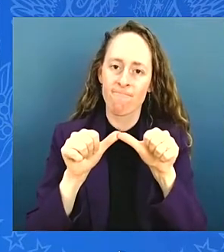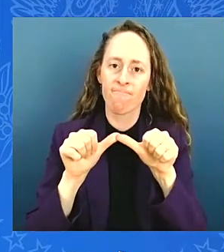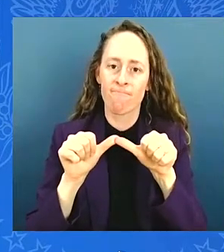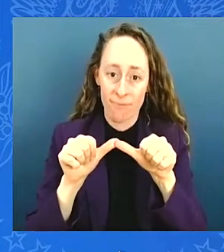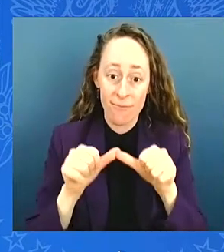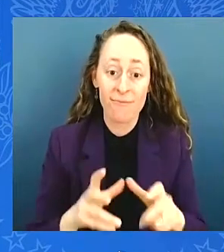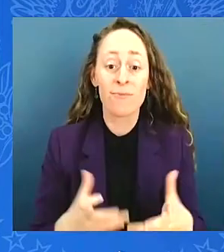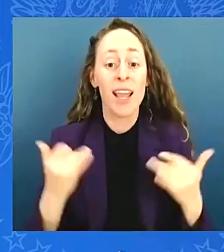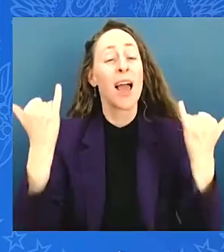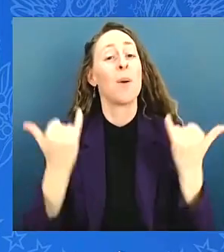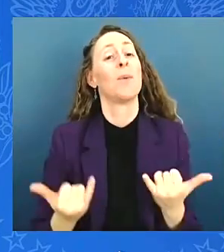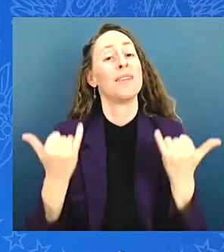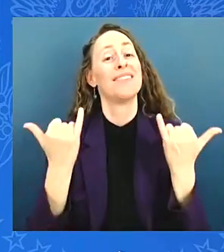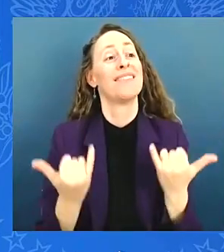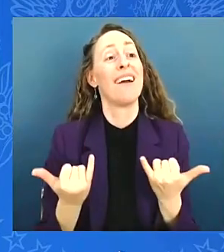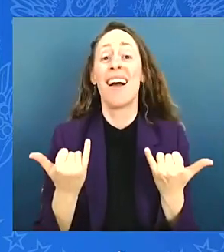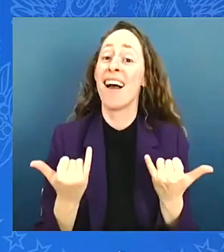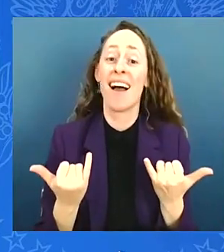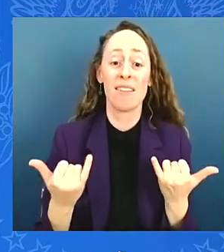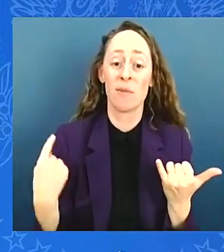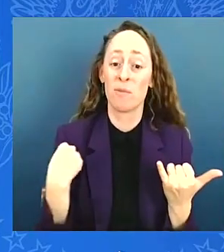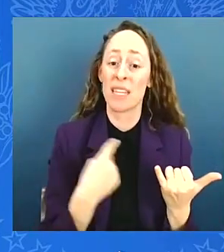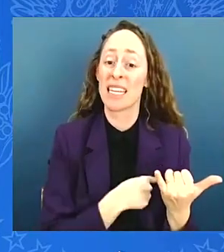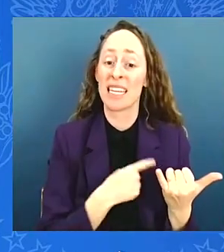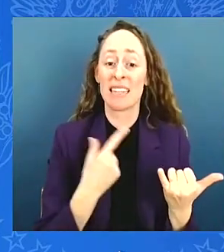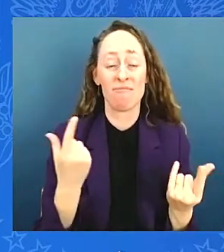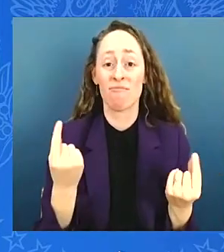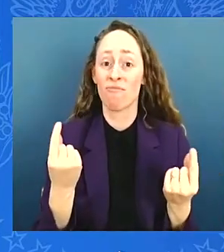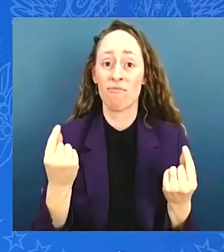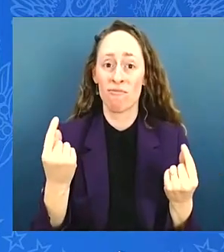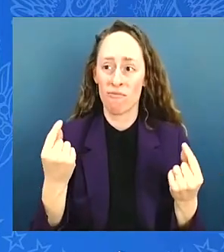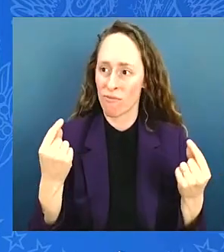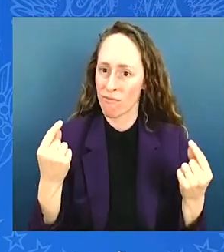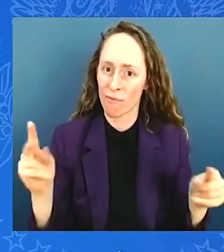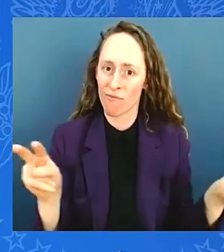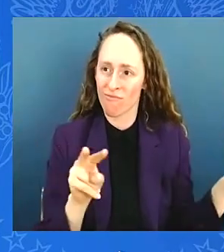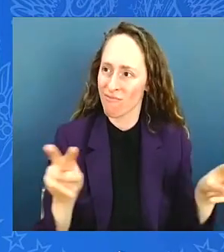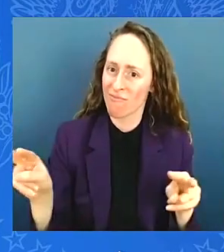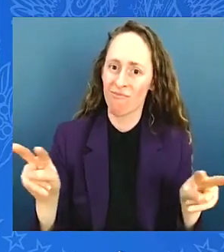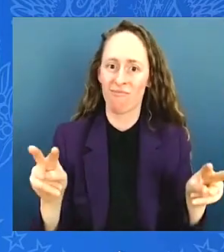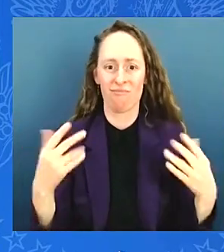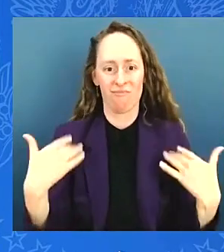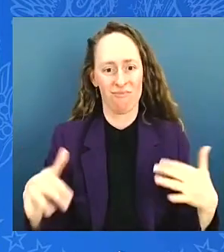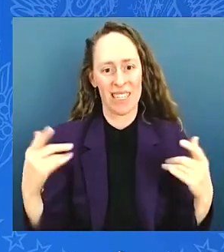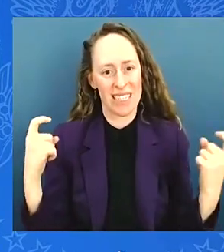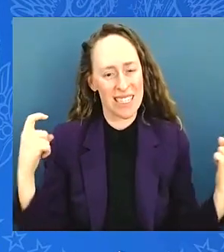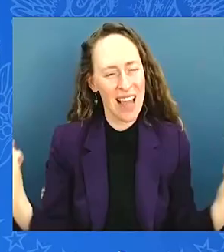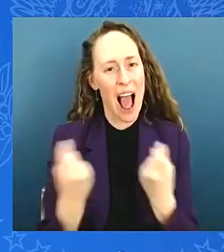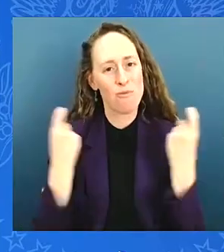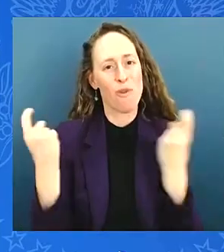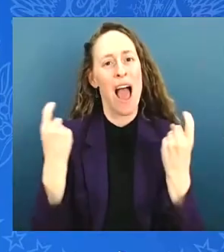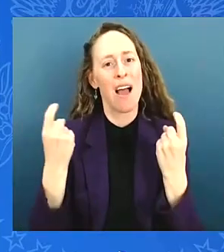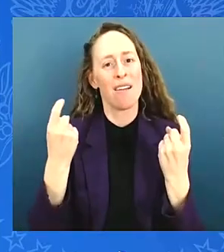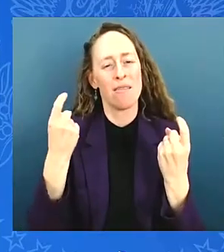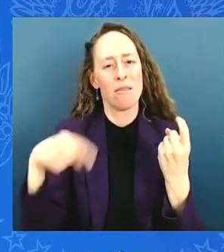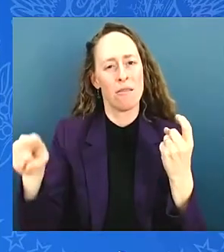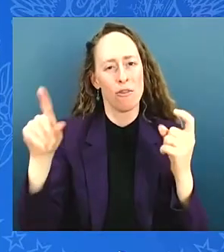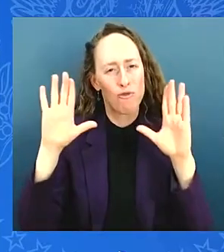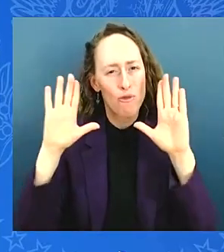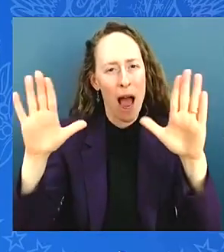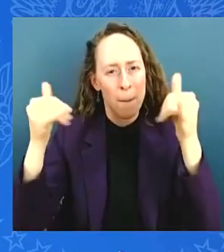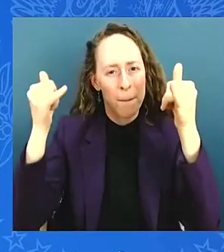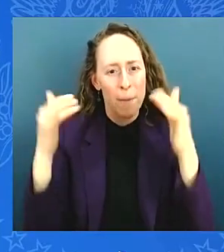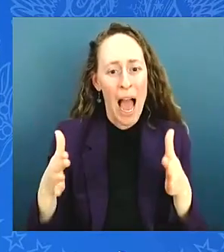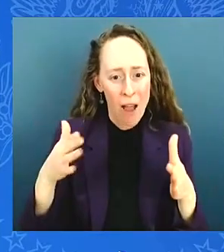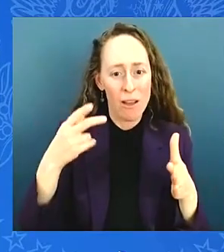this three-peat, celebrate these incredible players that we've lost, and then, you know, go get ready to truly make